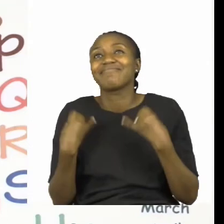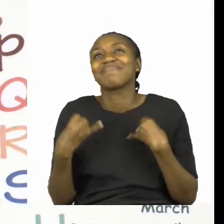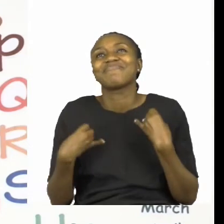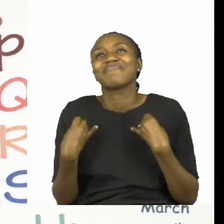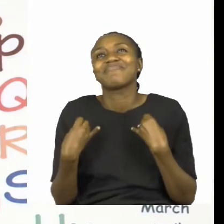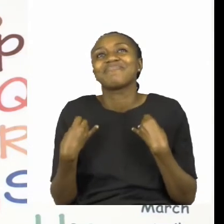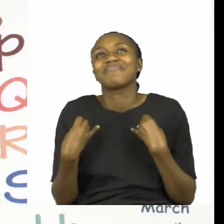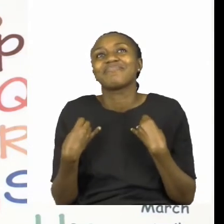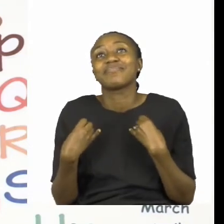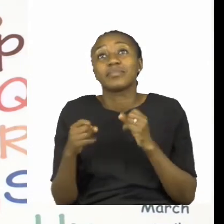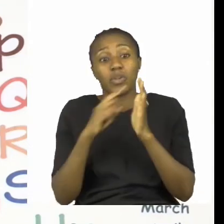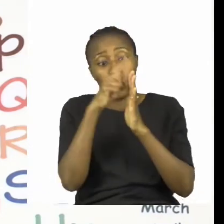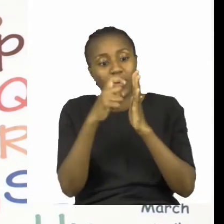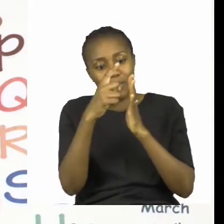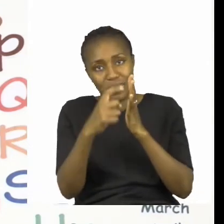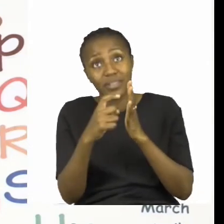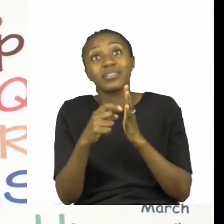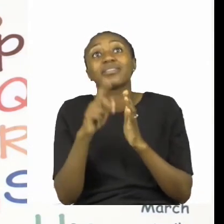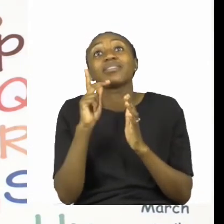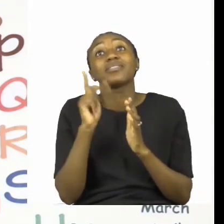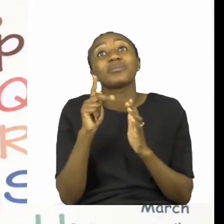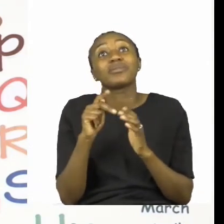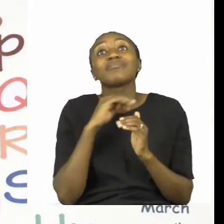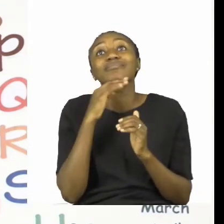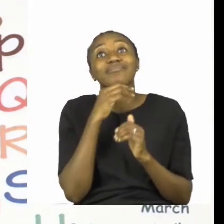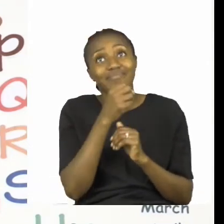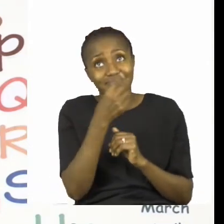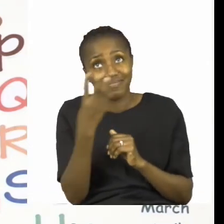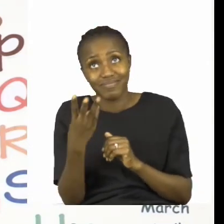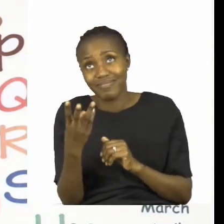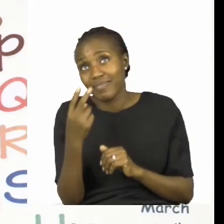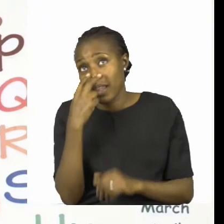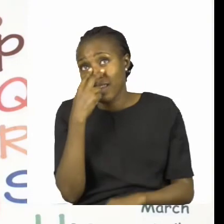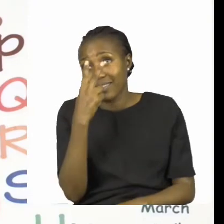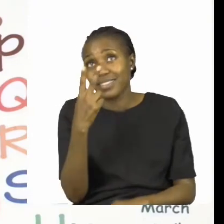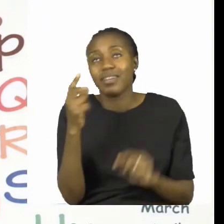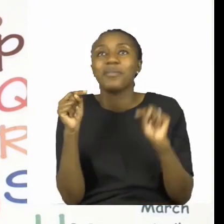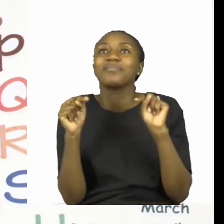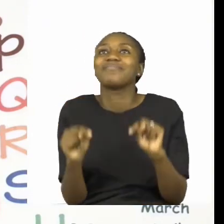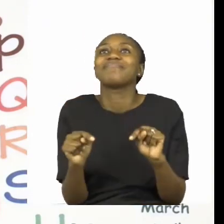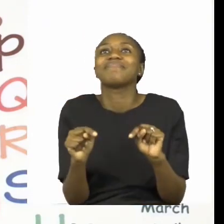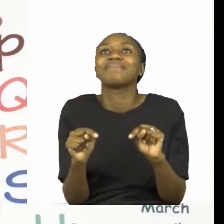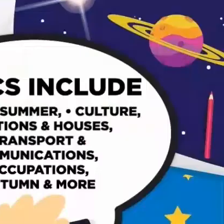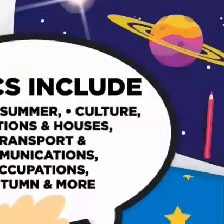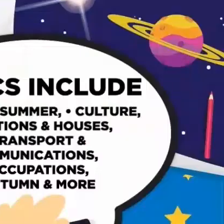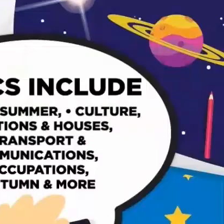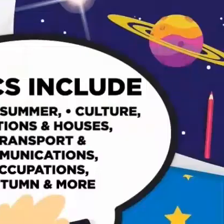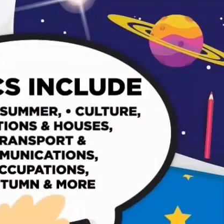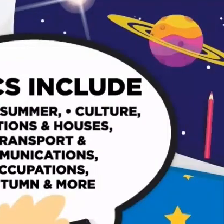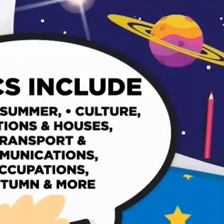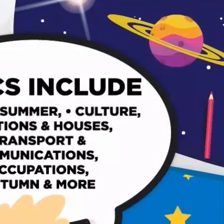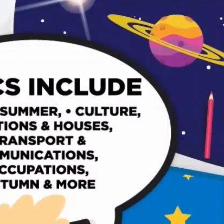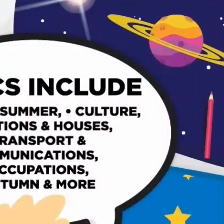everything, the questions and the problem solving. I'll see you when you're done after the advert break. In our